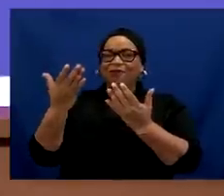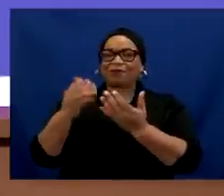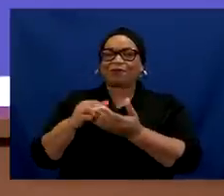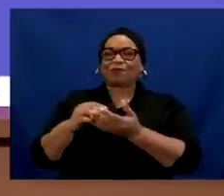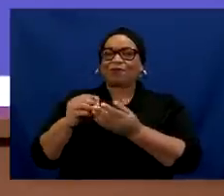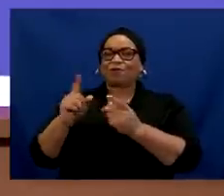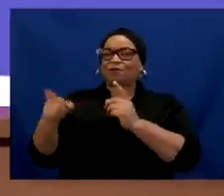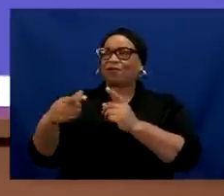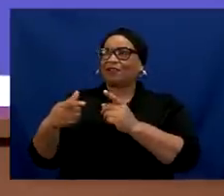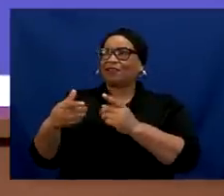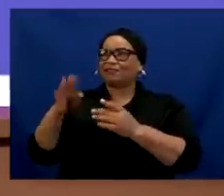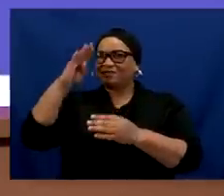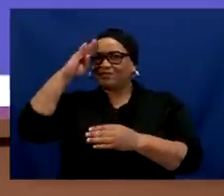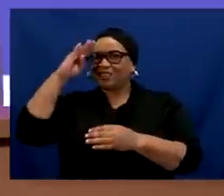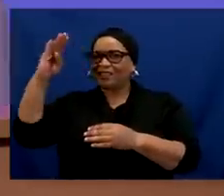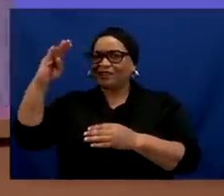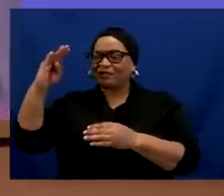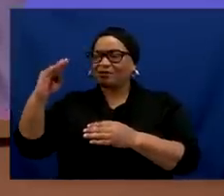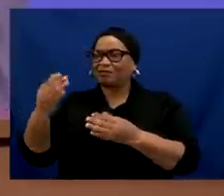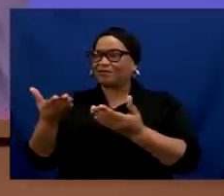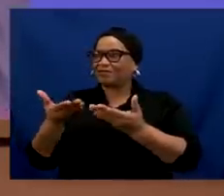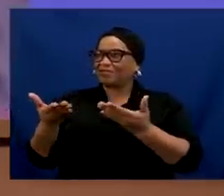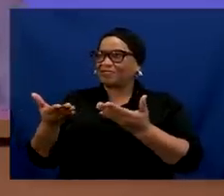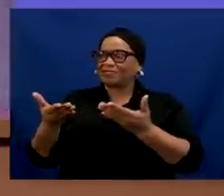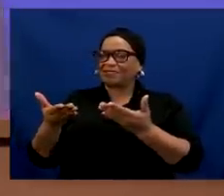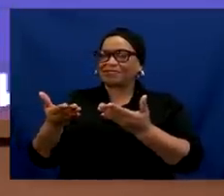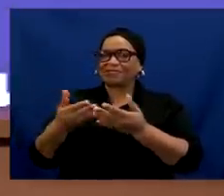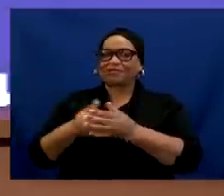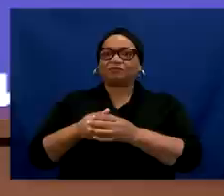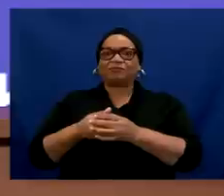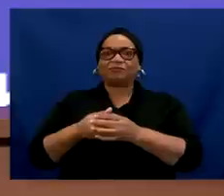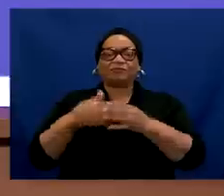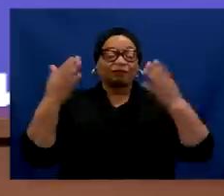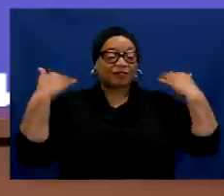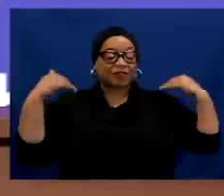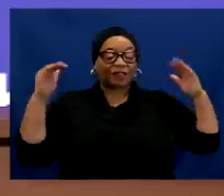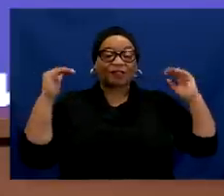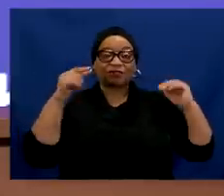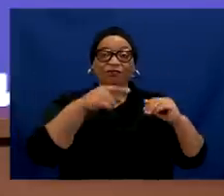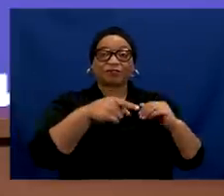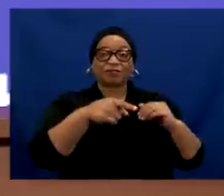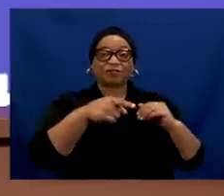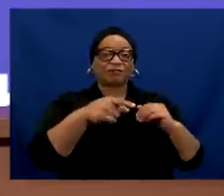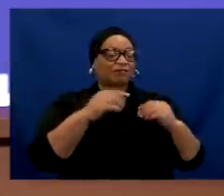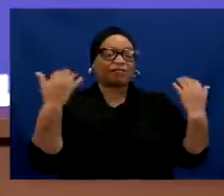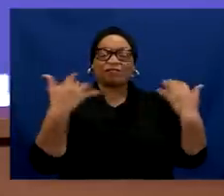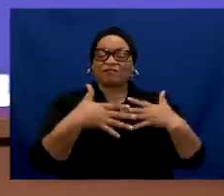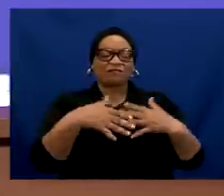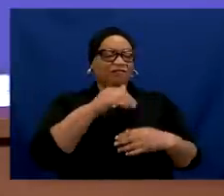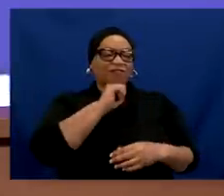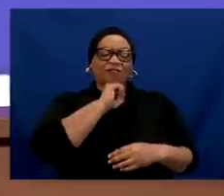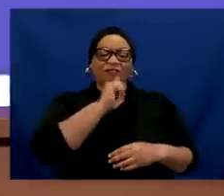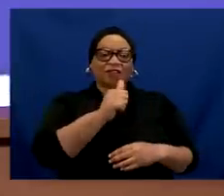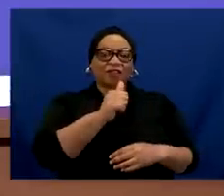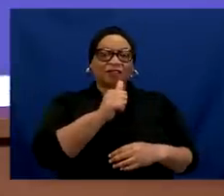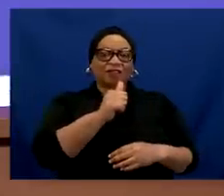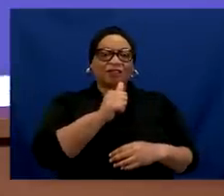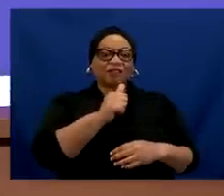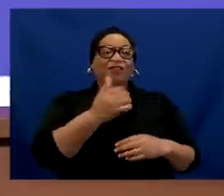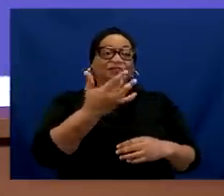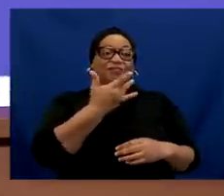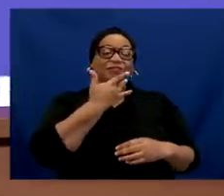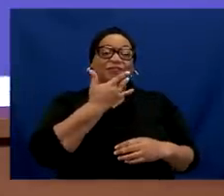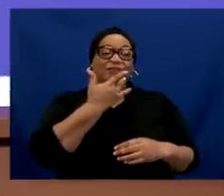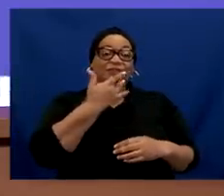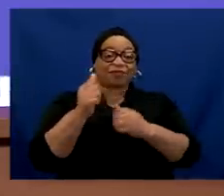of salutation this should be. And the angel said unto her, Fear not, Mary, for thou hast found